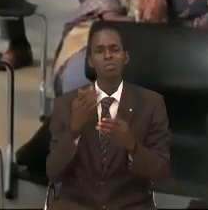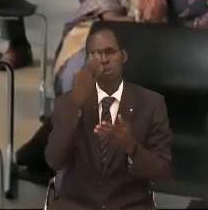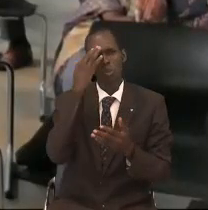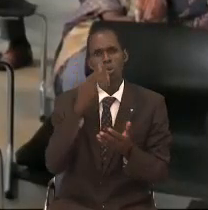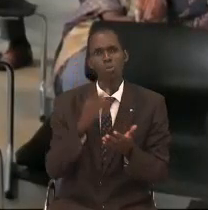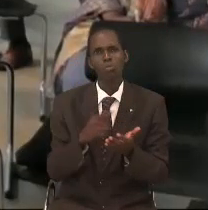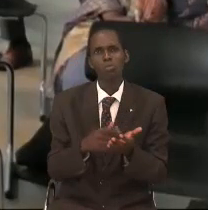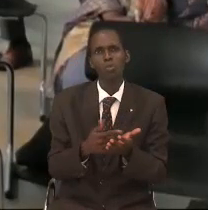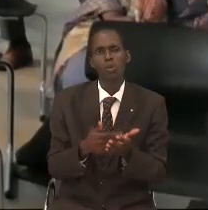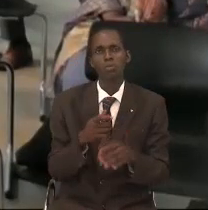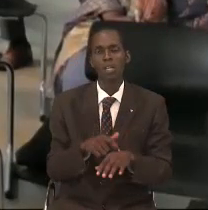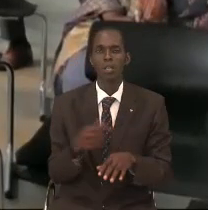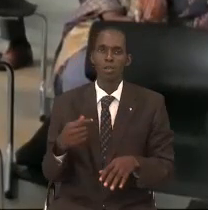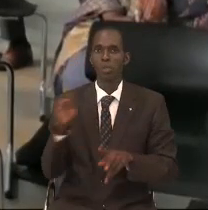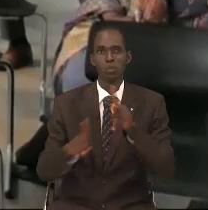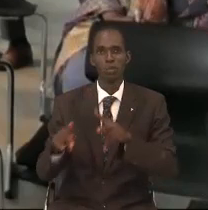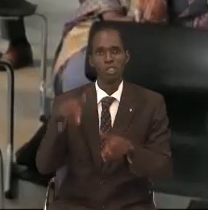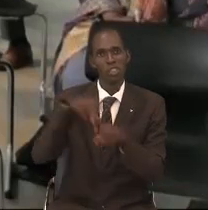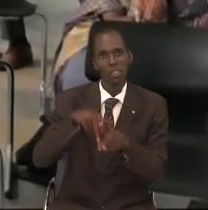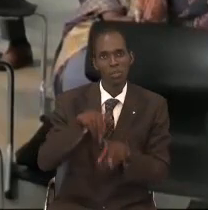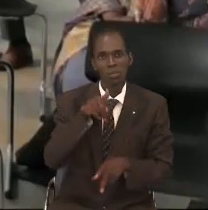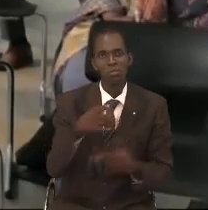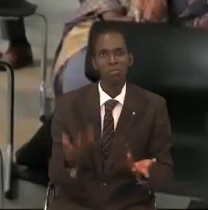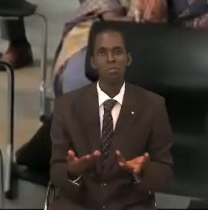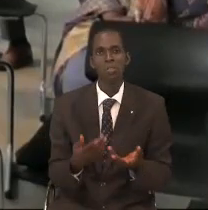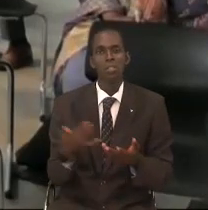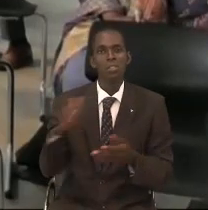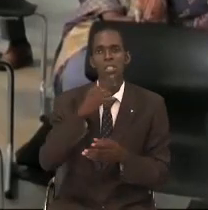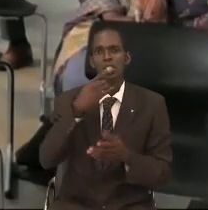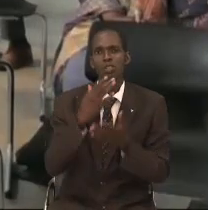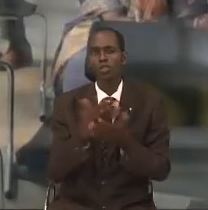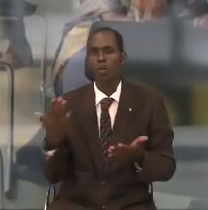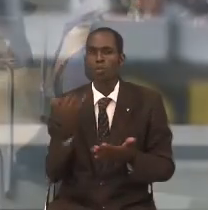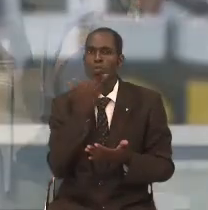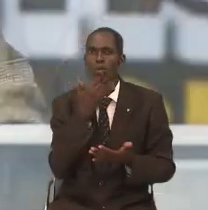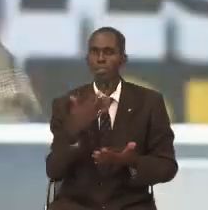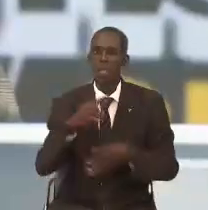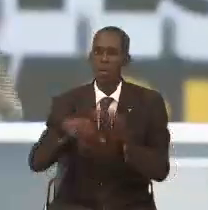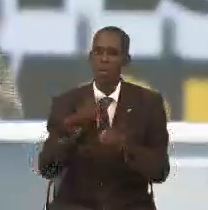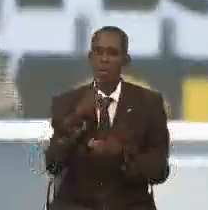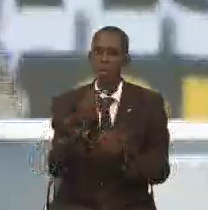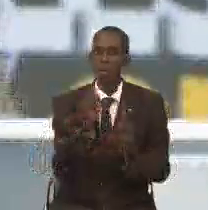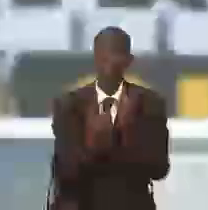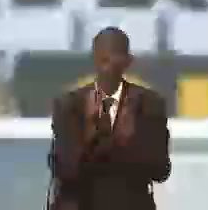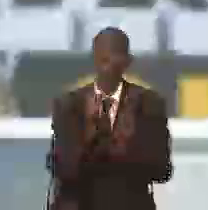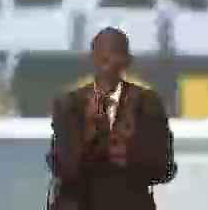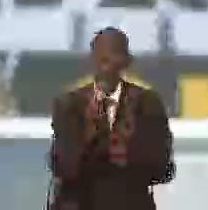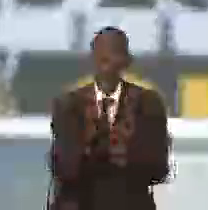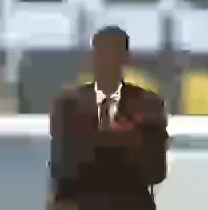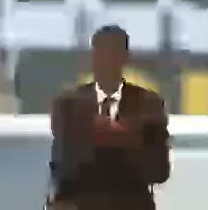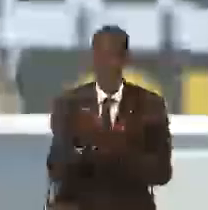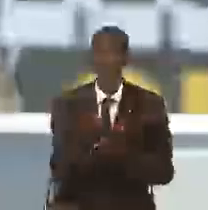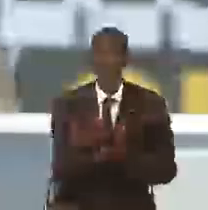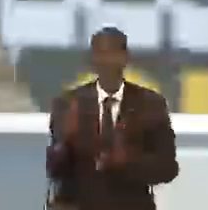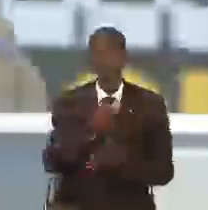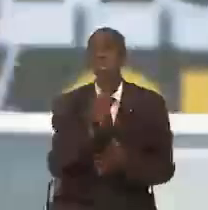you. Sometimes they'll say something about you that is not true. And, you know, they might not be